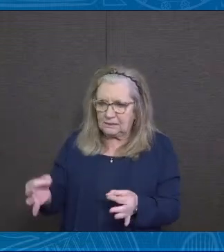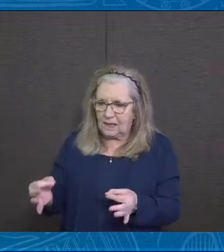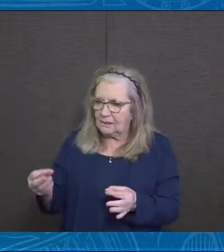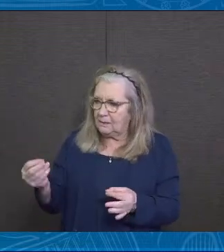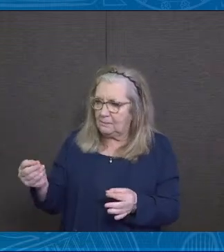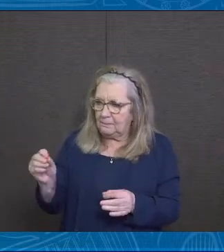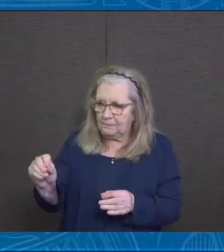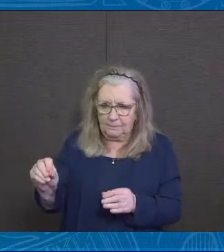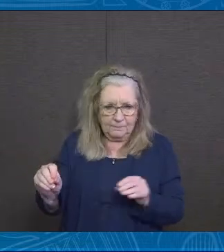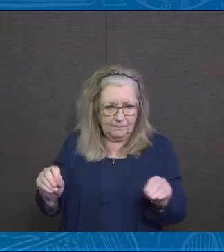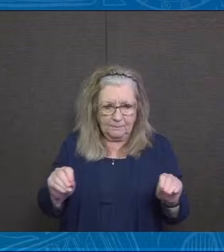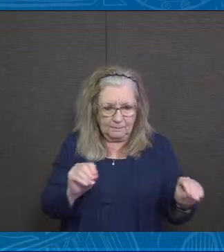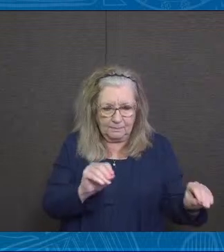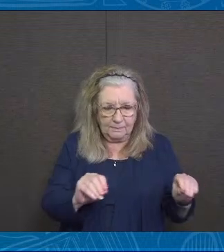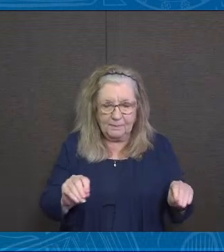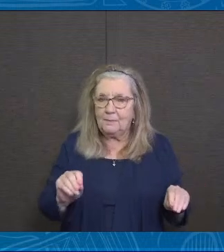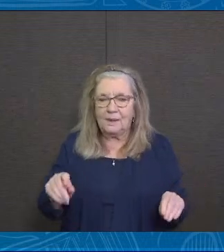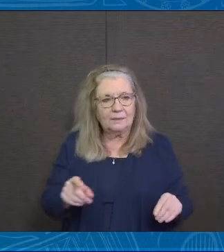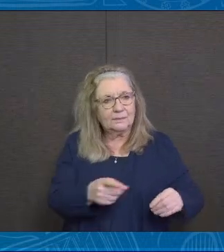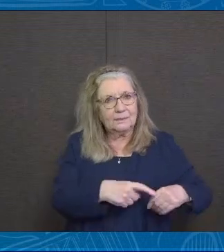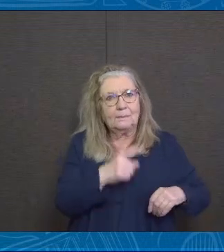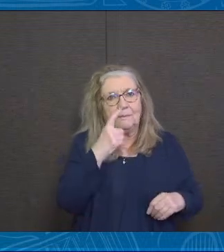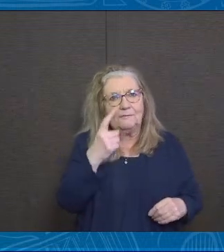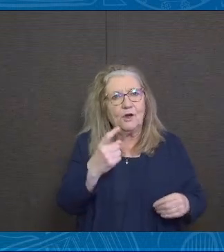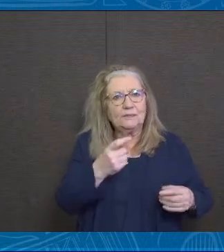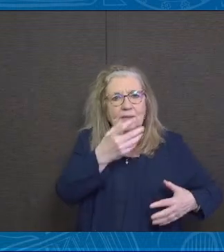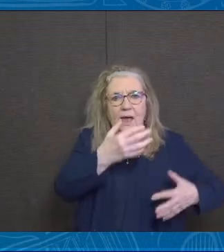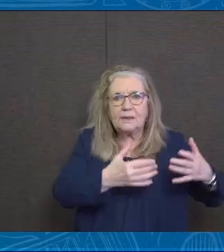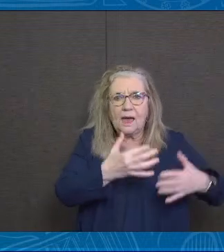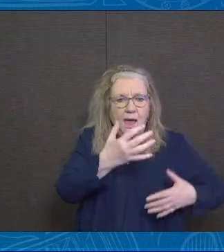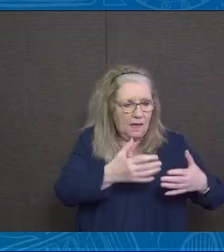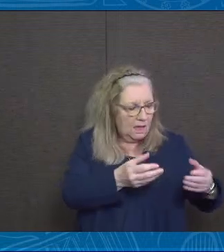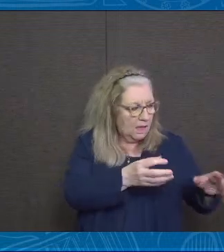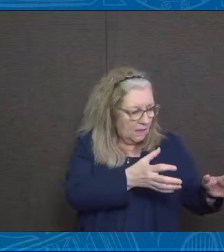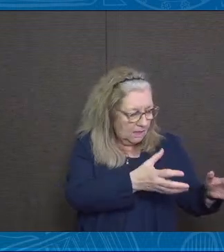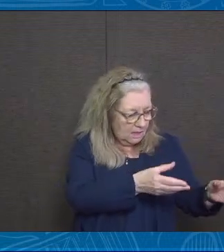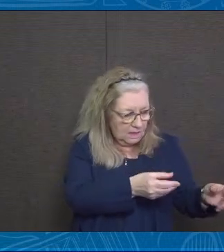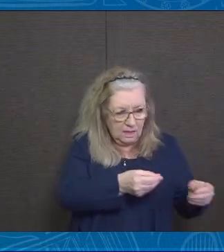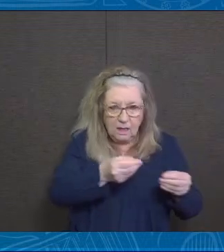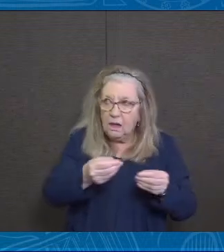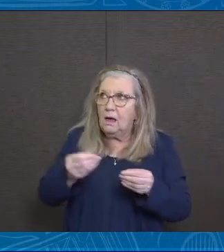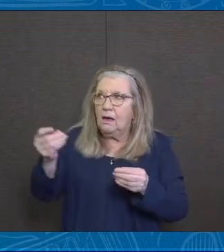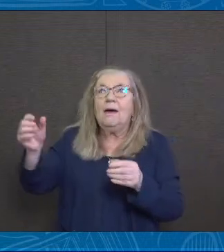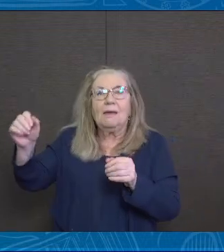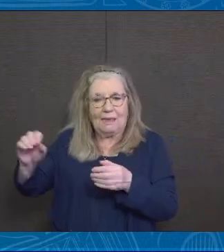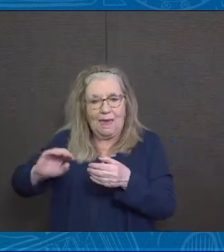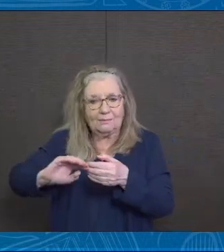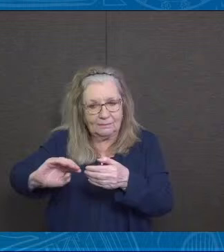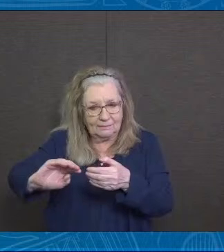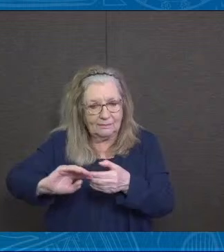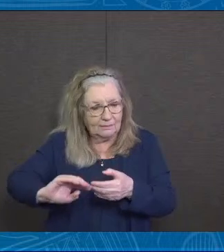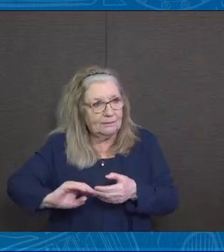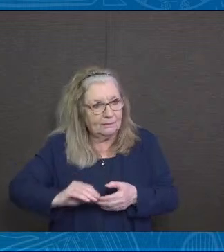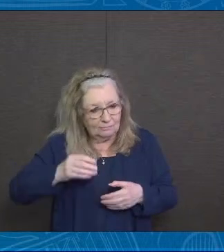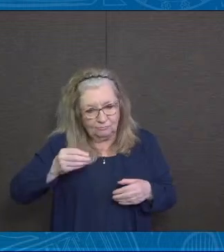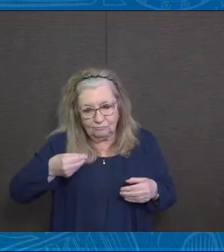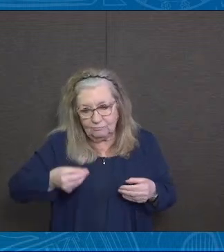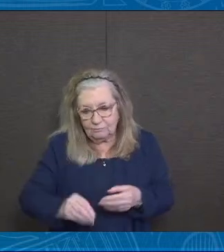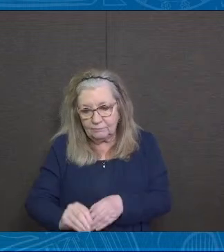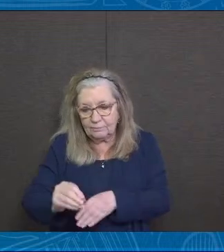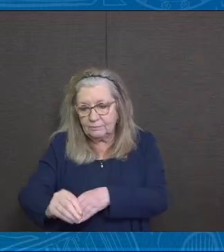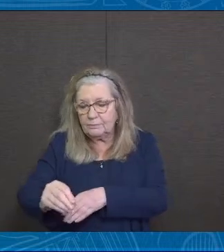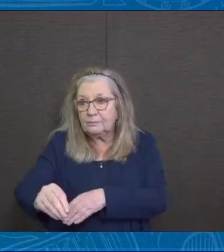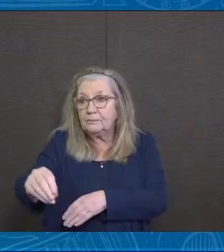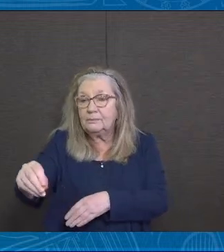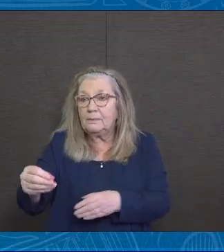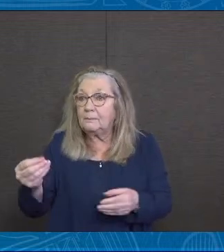and use the data and the analysis to be able to actually have some sort of formula and allocation or in matrix on which the budget